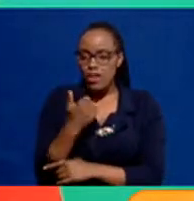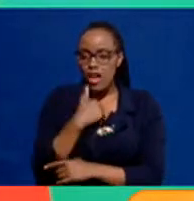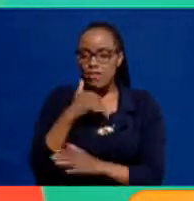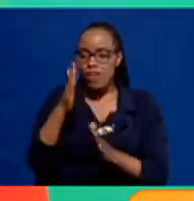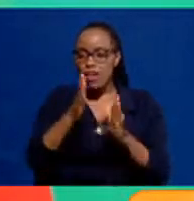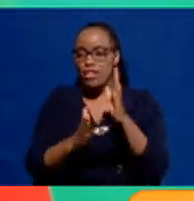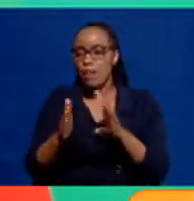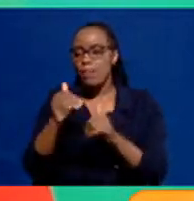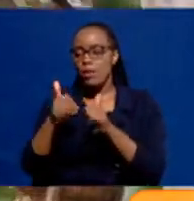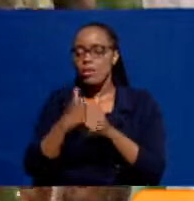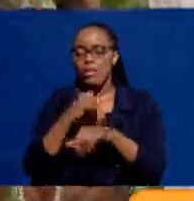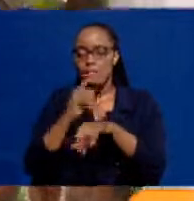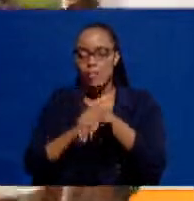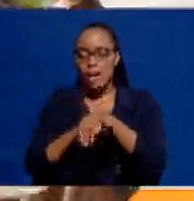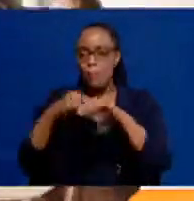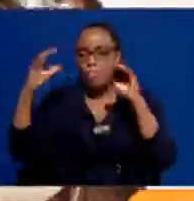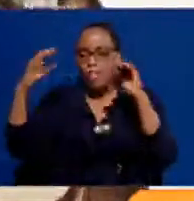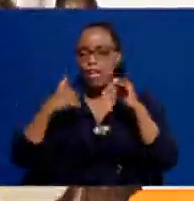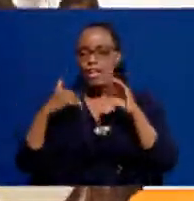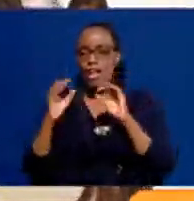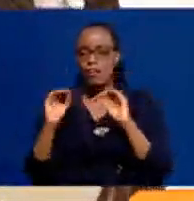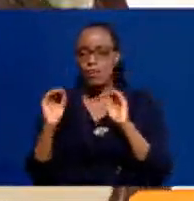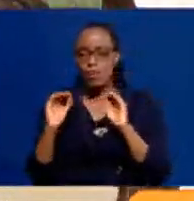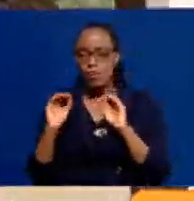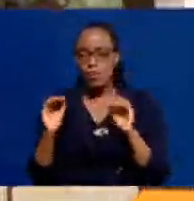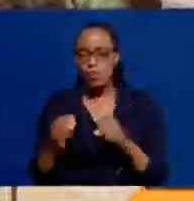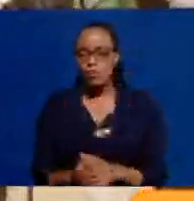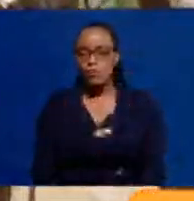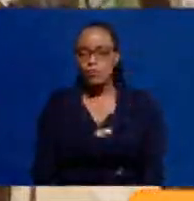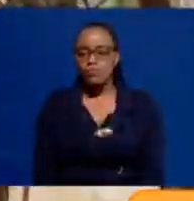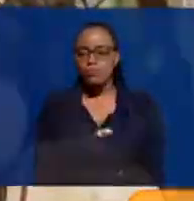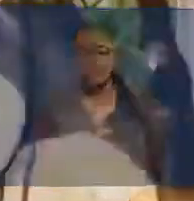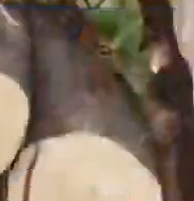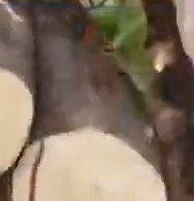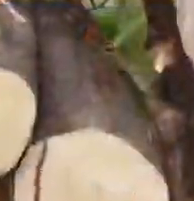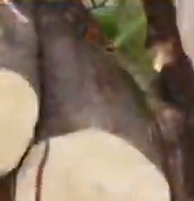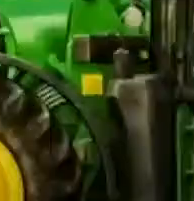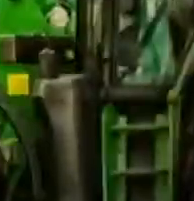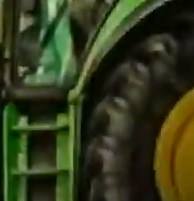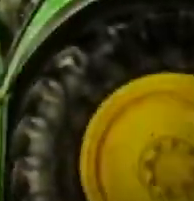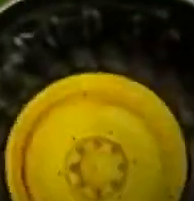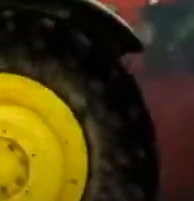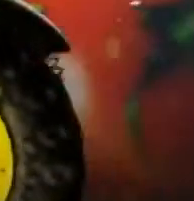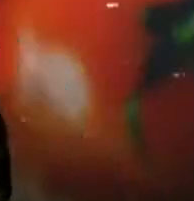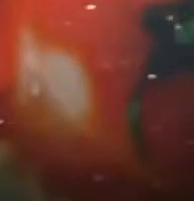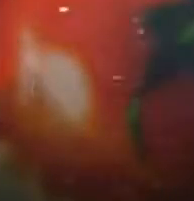plan should the season fail. Dennis Otieno, Smart Farm.